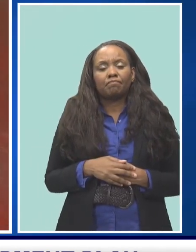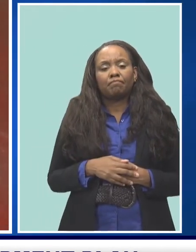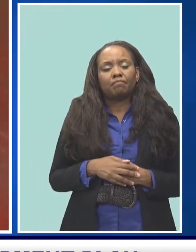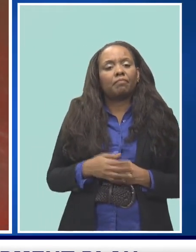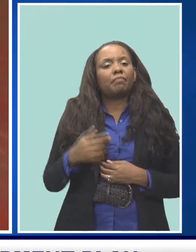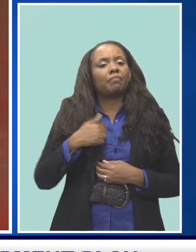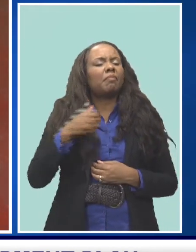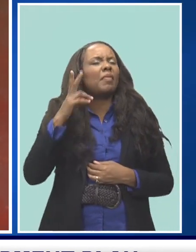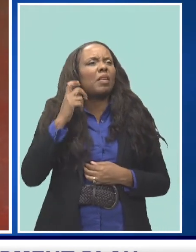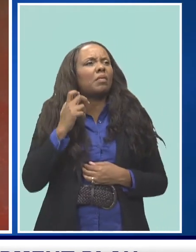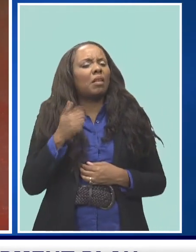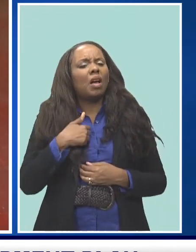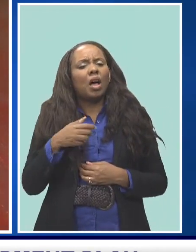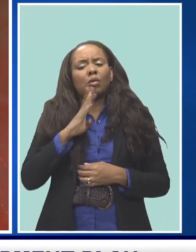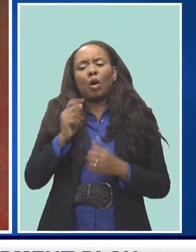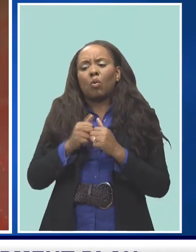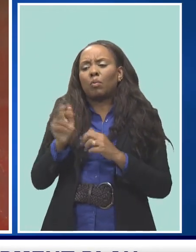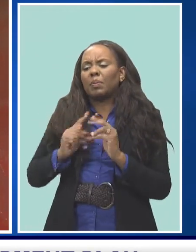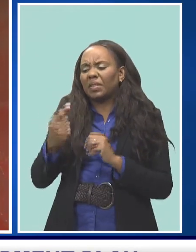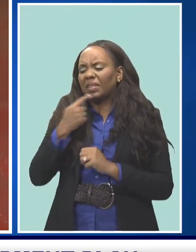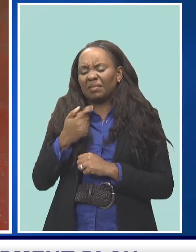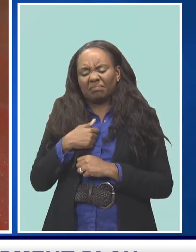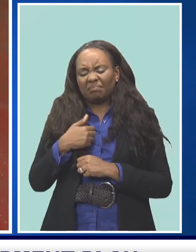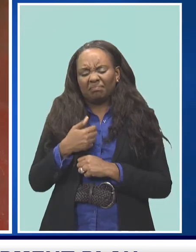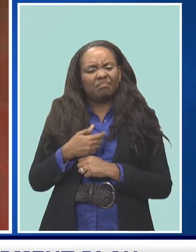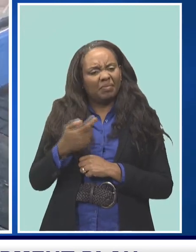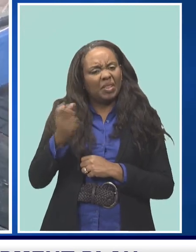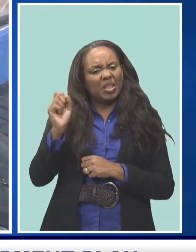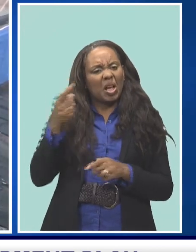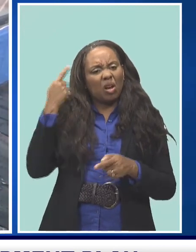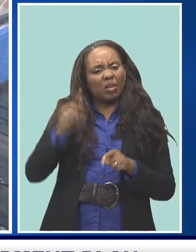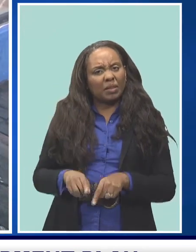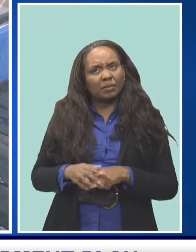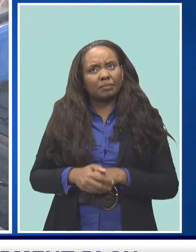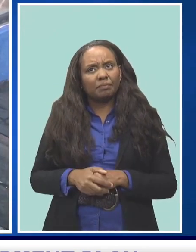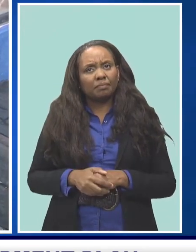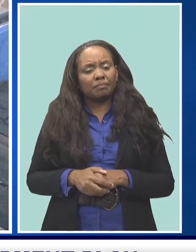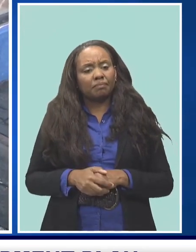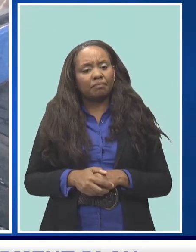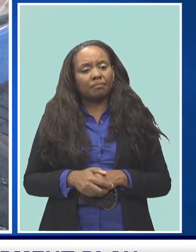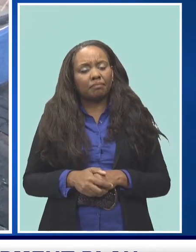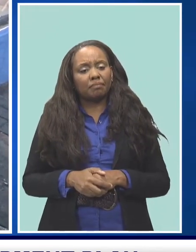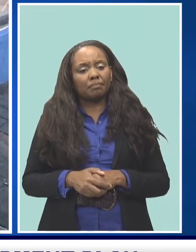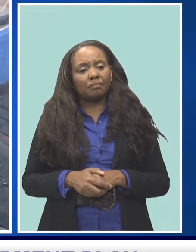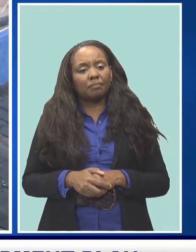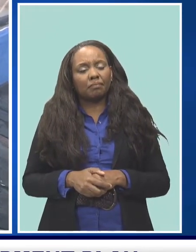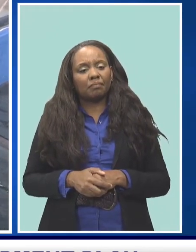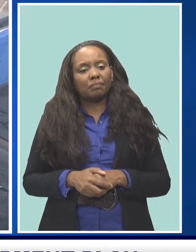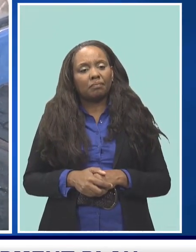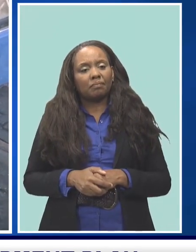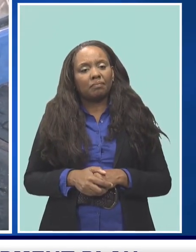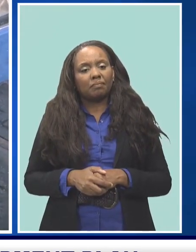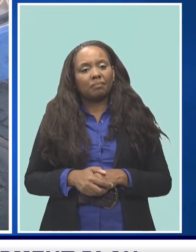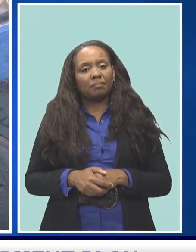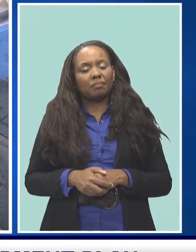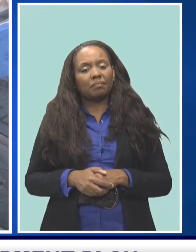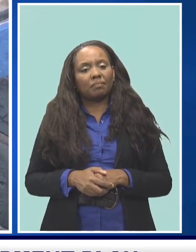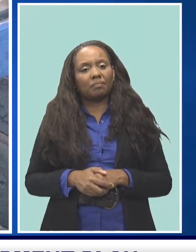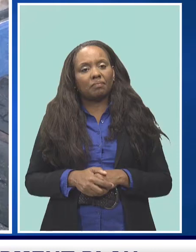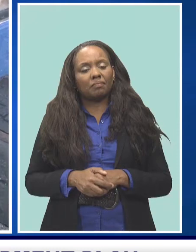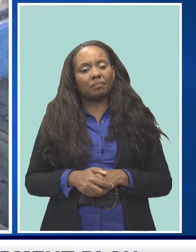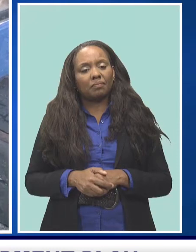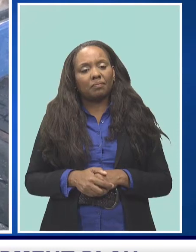it, come from the people I talk to, they say they agree with everything that's going on. The briefing before yesterday was very fine for the press and